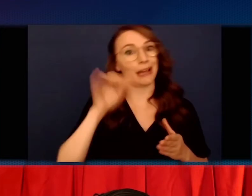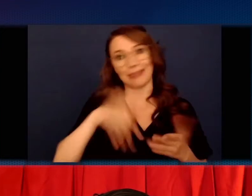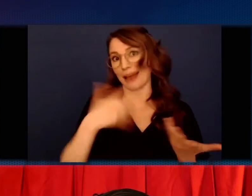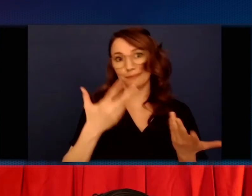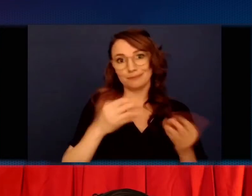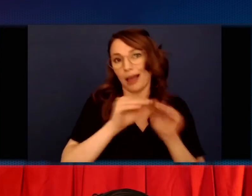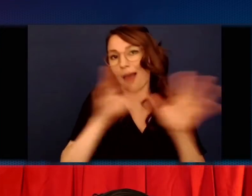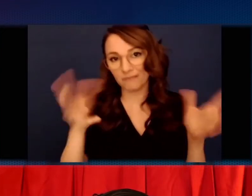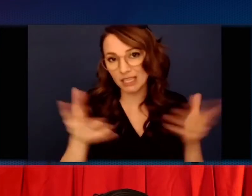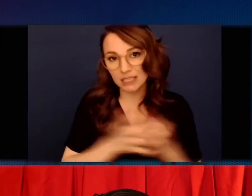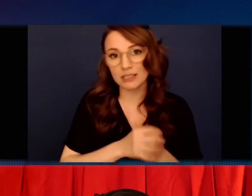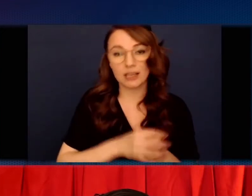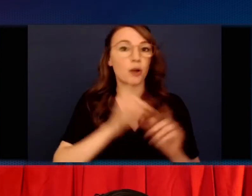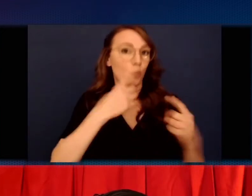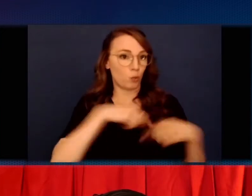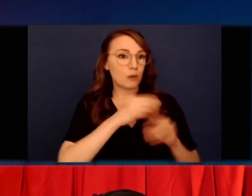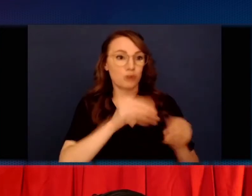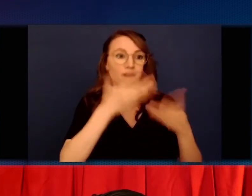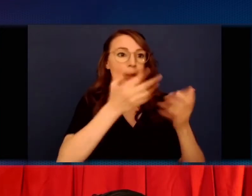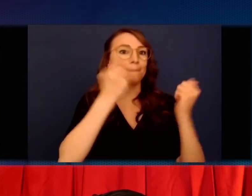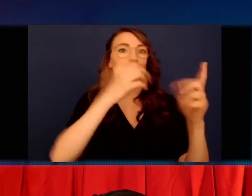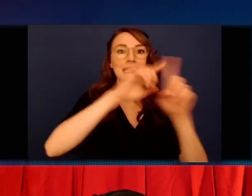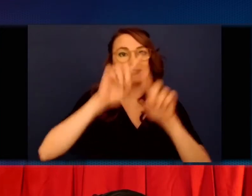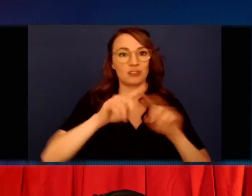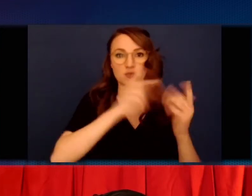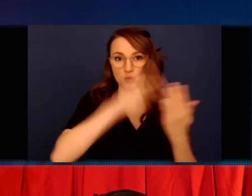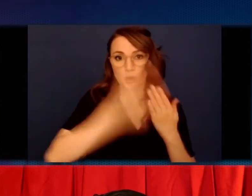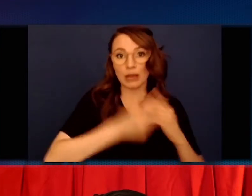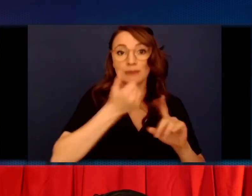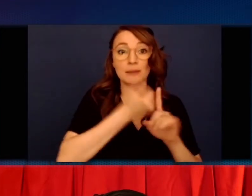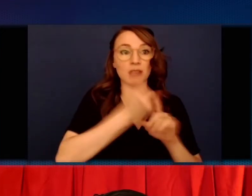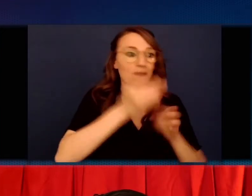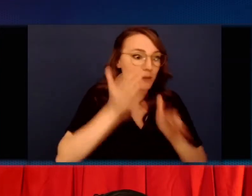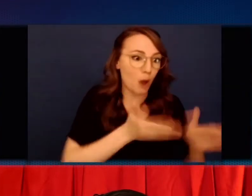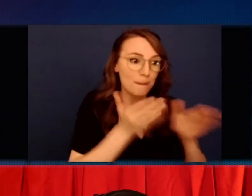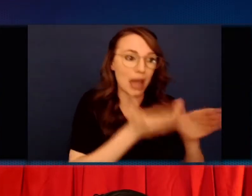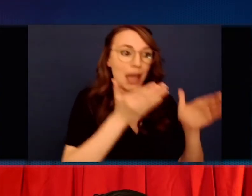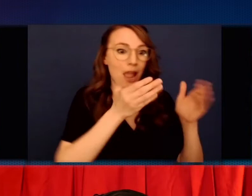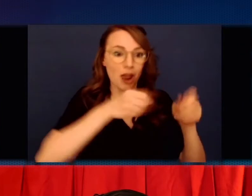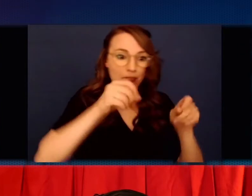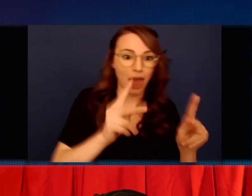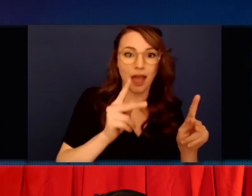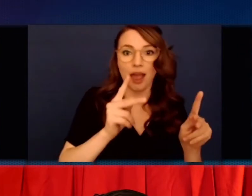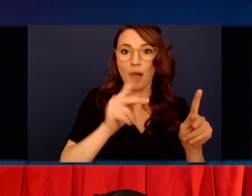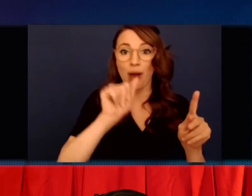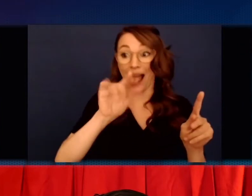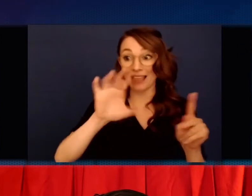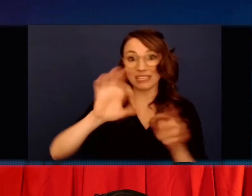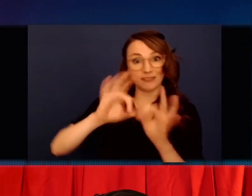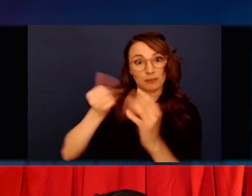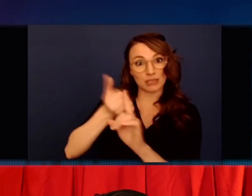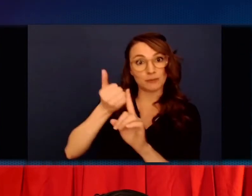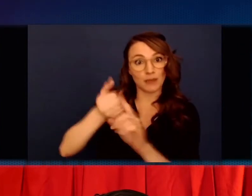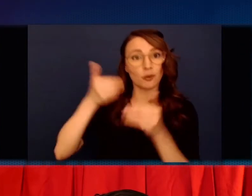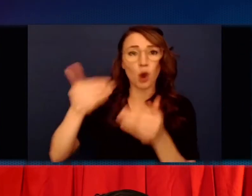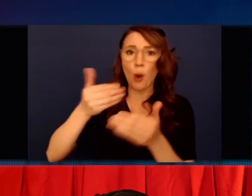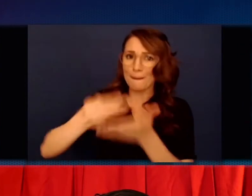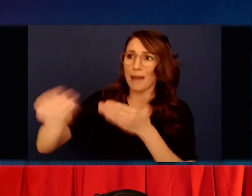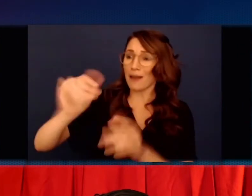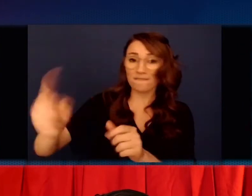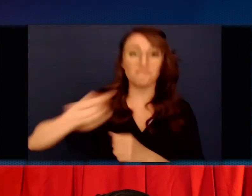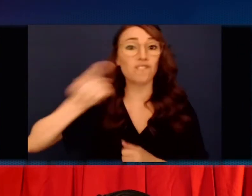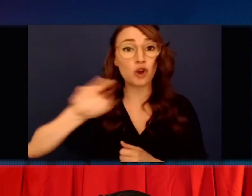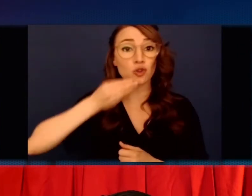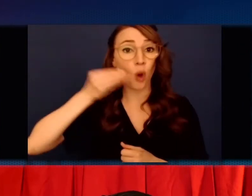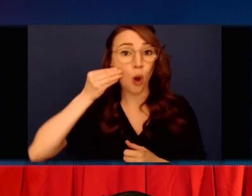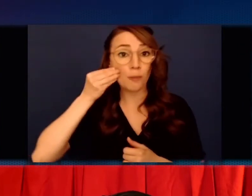provide a number of programs that prepare and allow Alice families to purchase their first home,